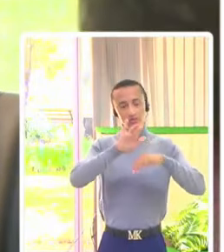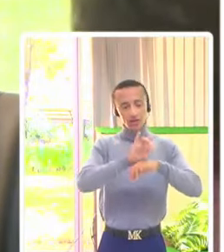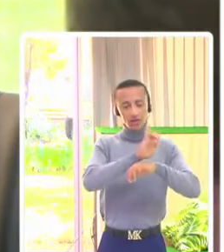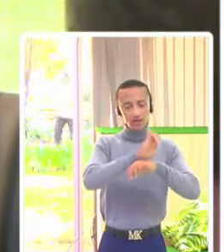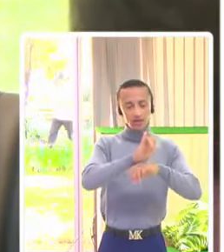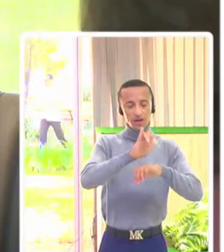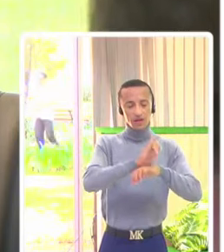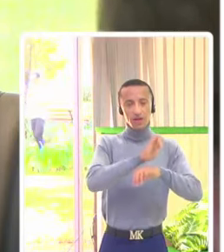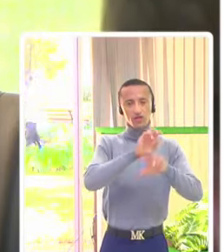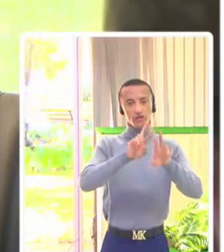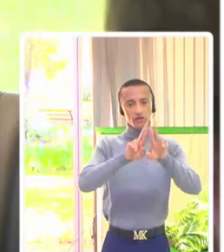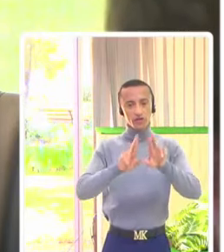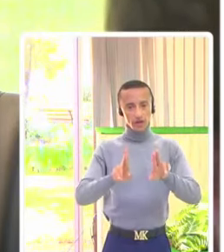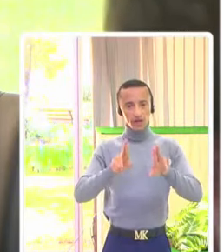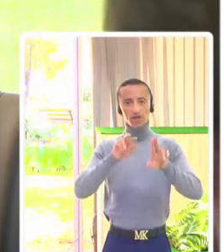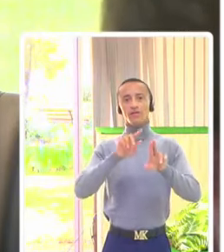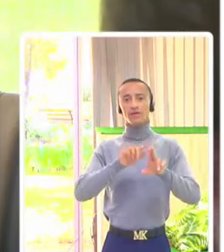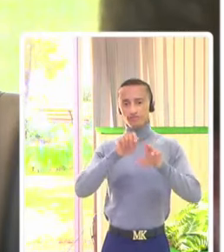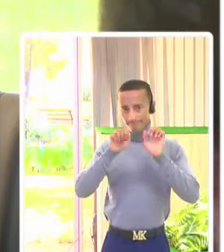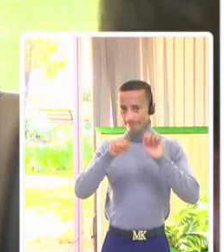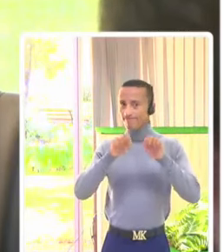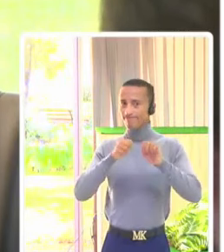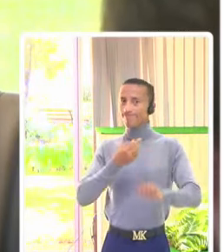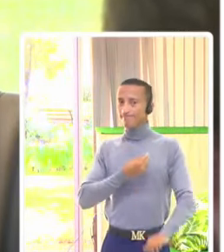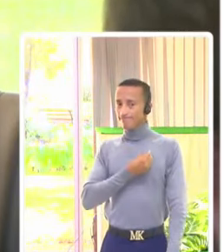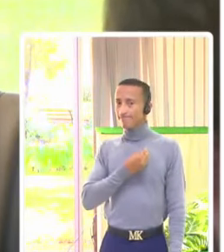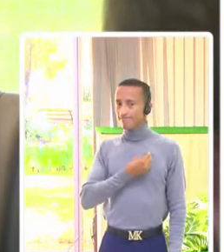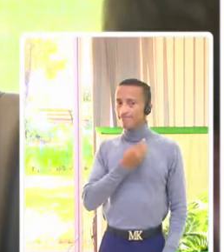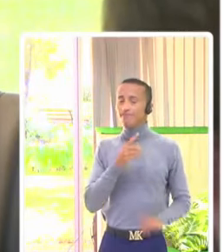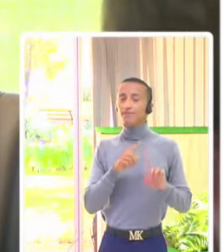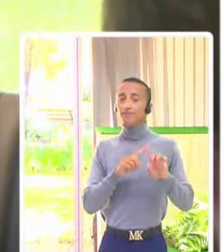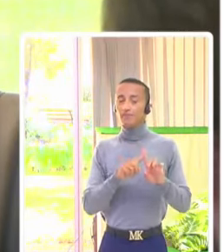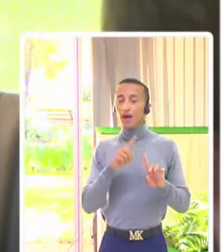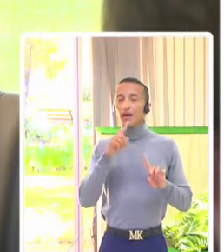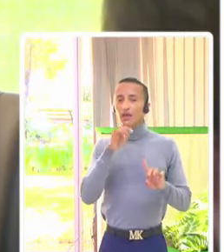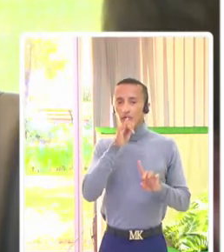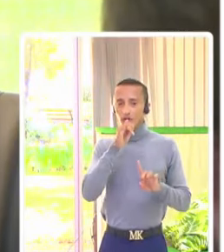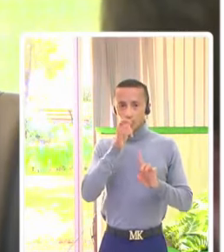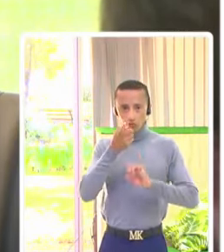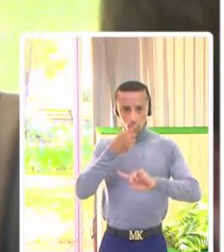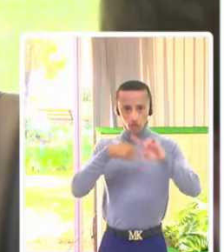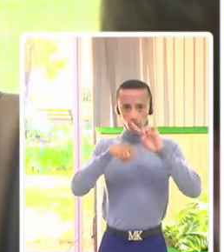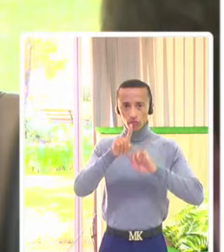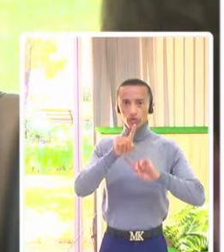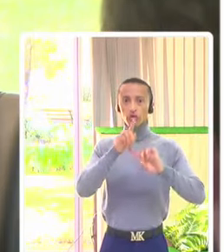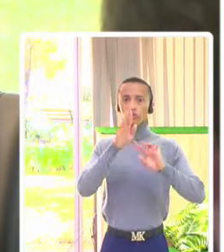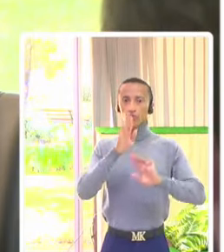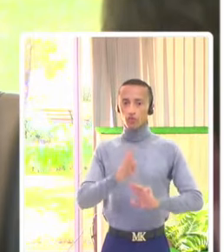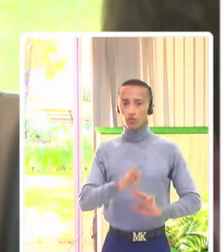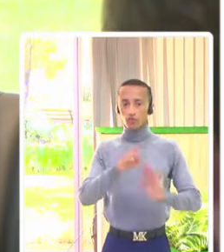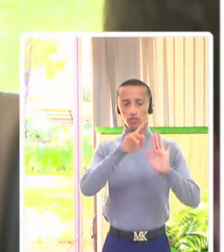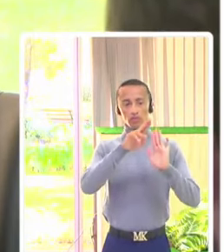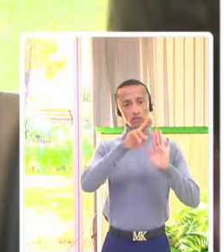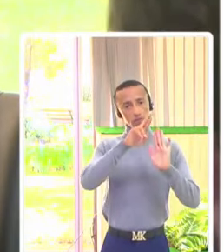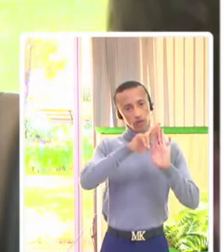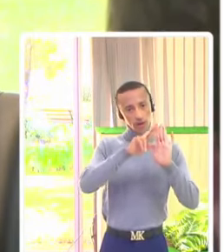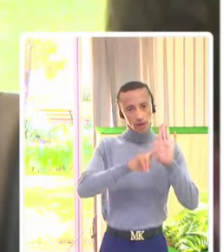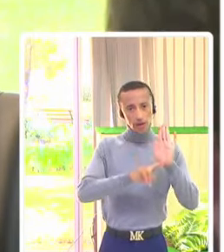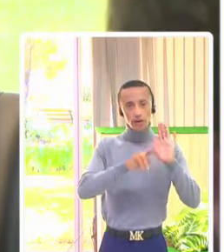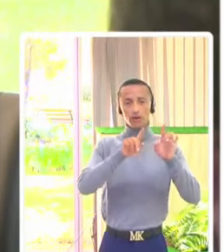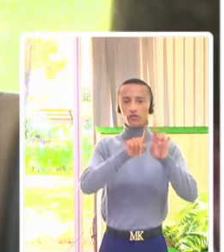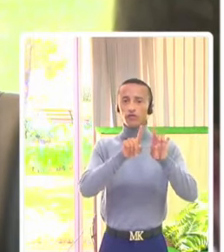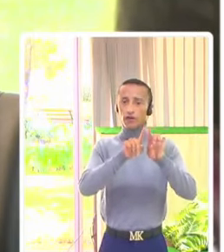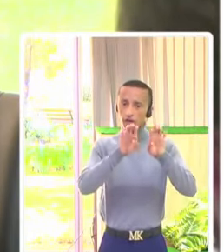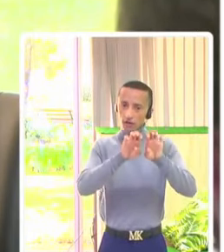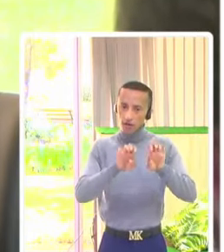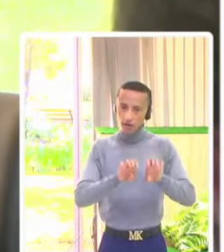ones. But again, the success record has been very mixed. Some of the educational schemes haven't delivered as much as they have. Some